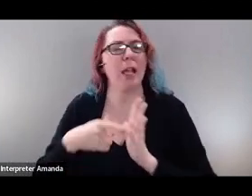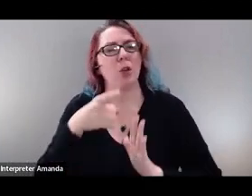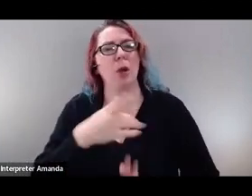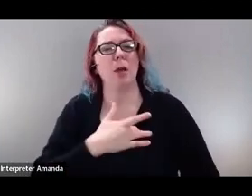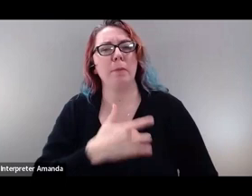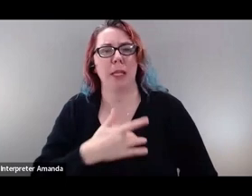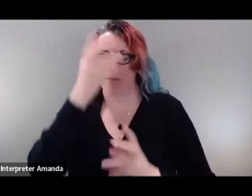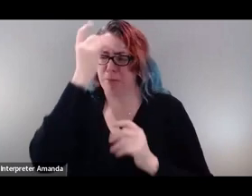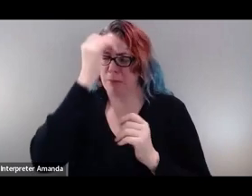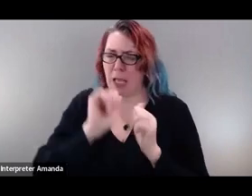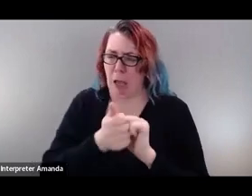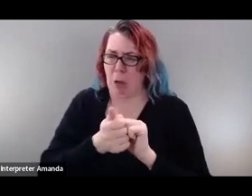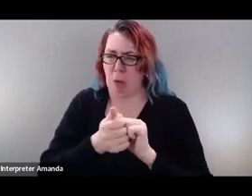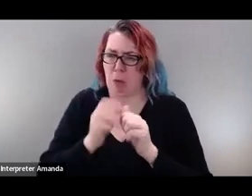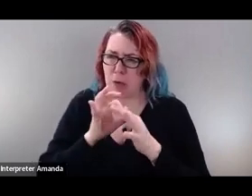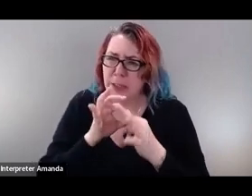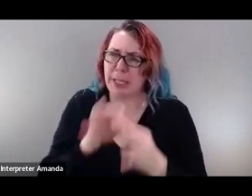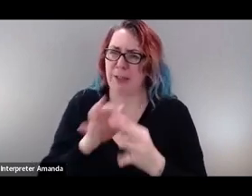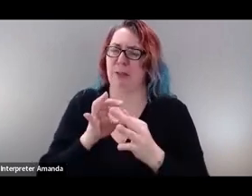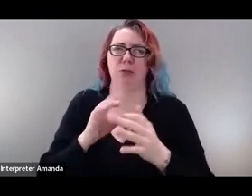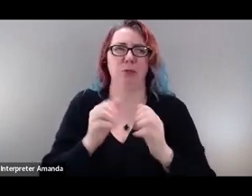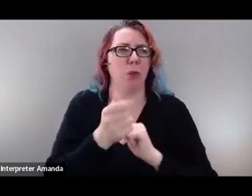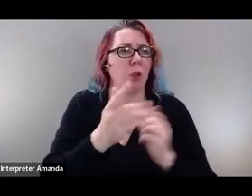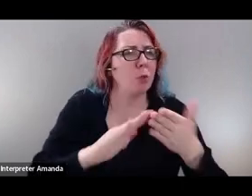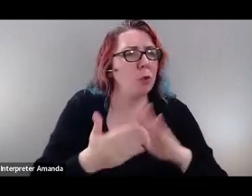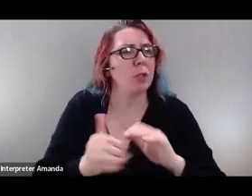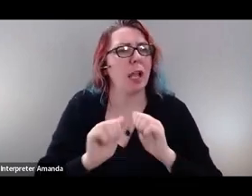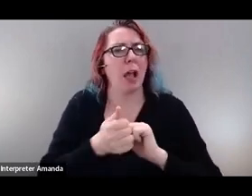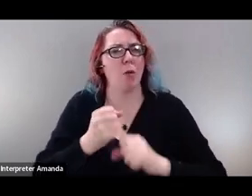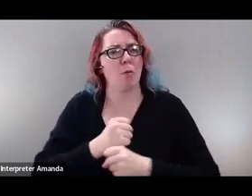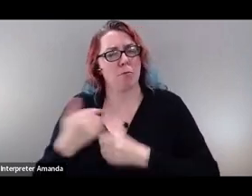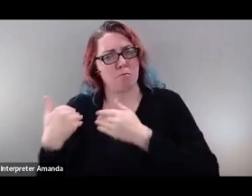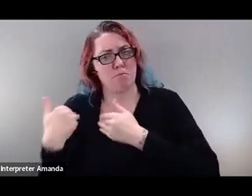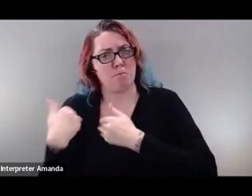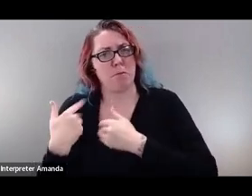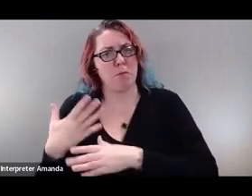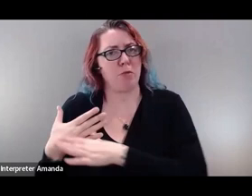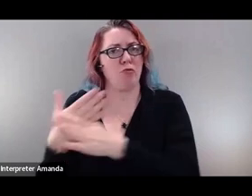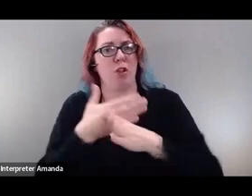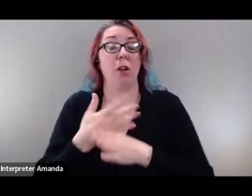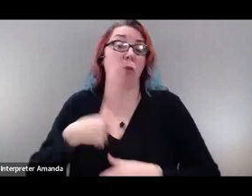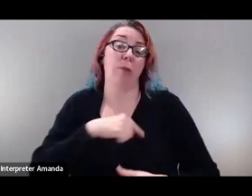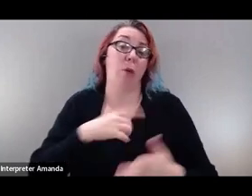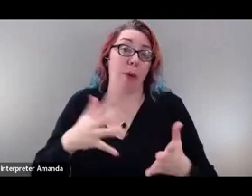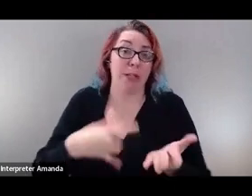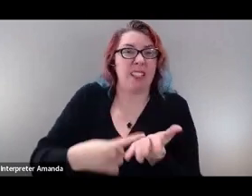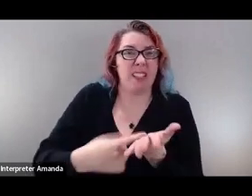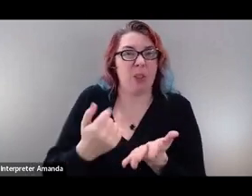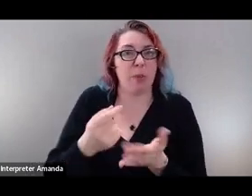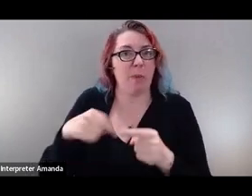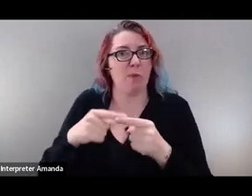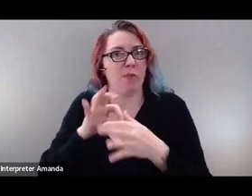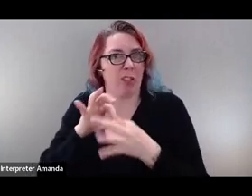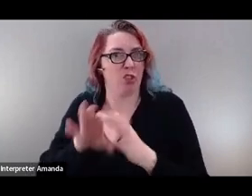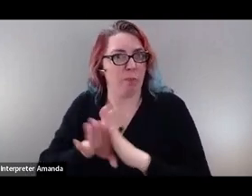and stewardship. We talked about the role of accountability and reciprocity in relationship building, but often in